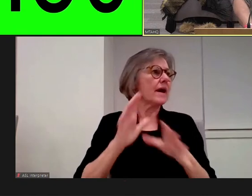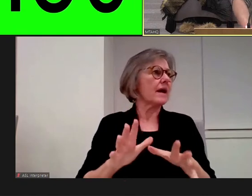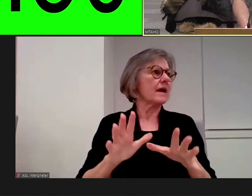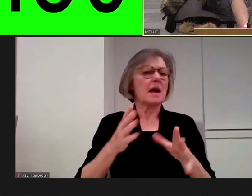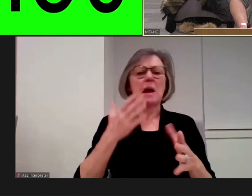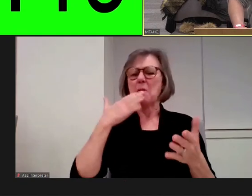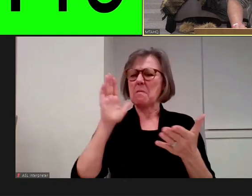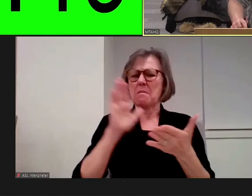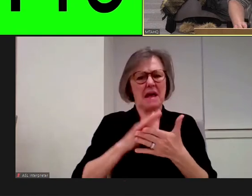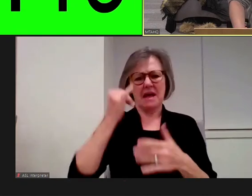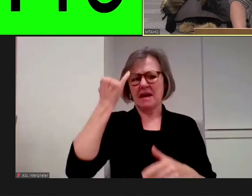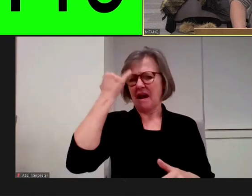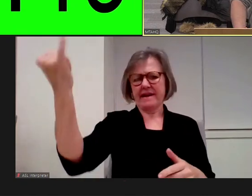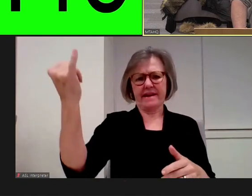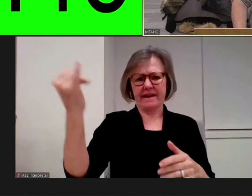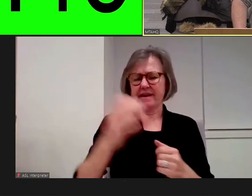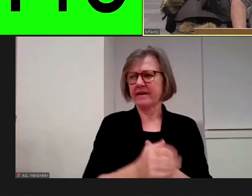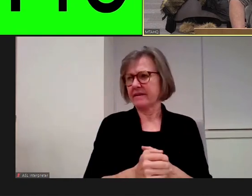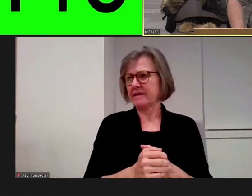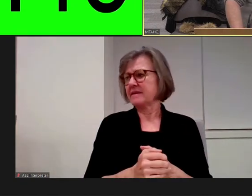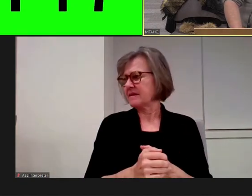bad choice.